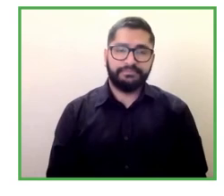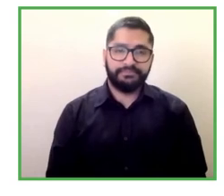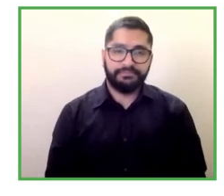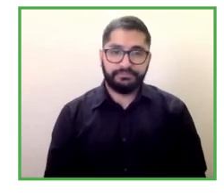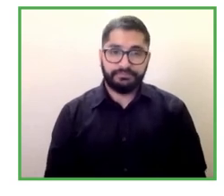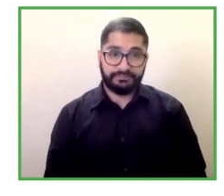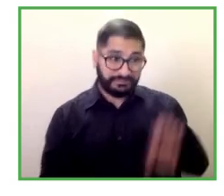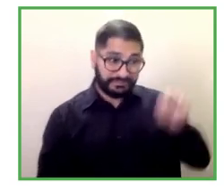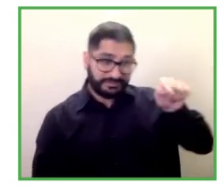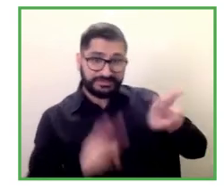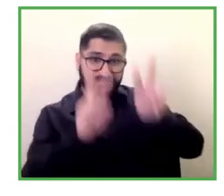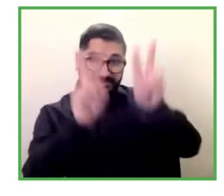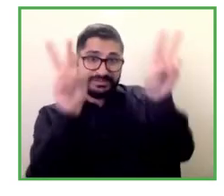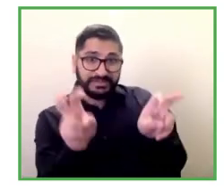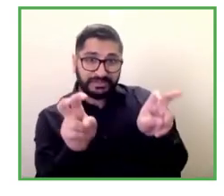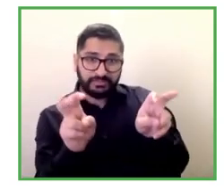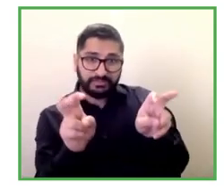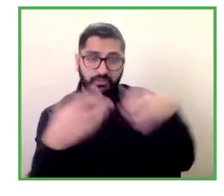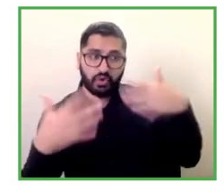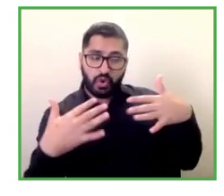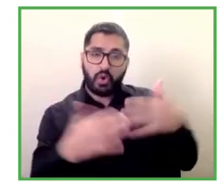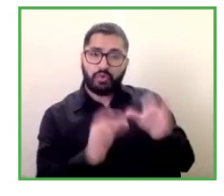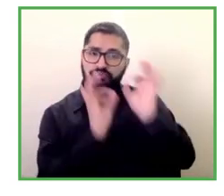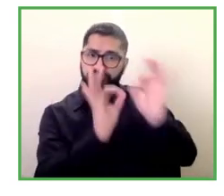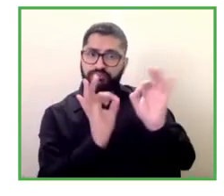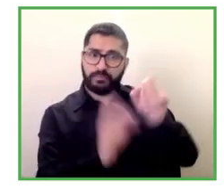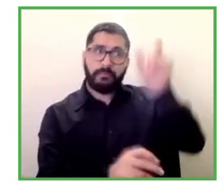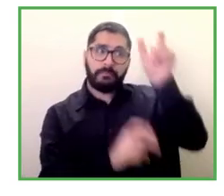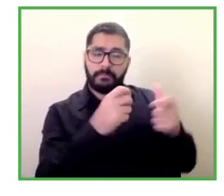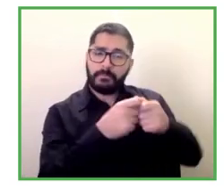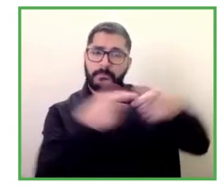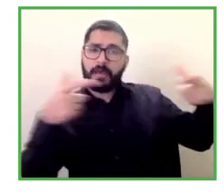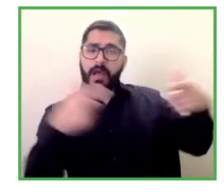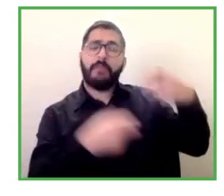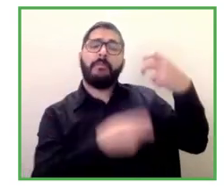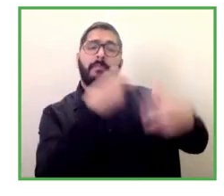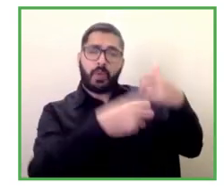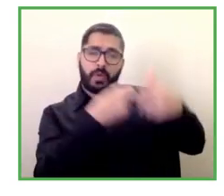are the ones that have bigger issues.